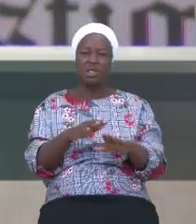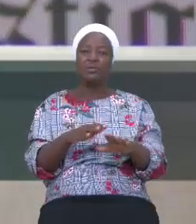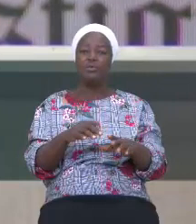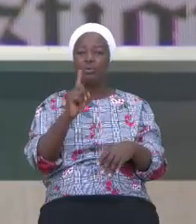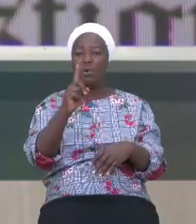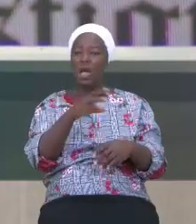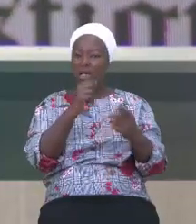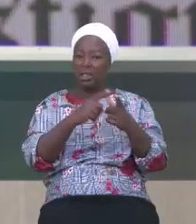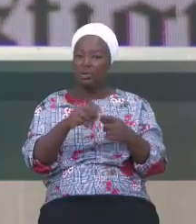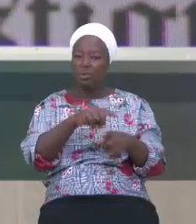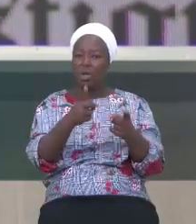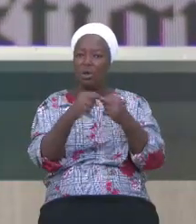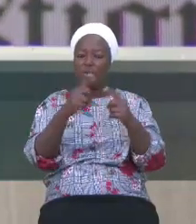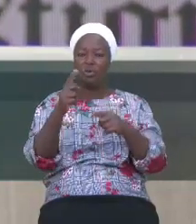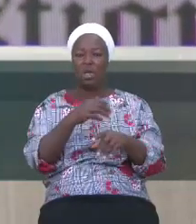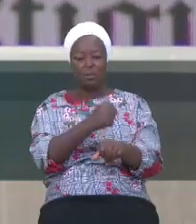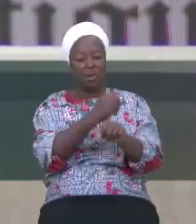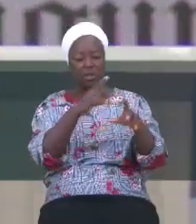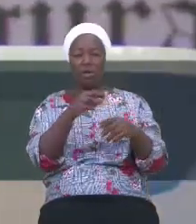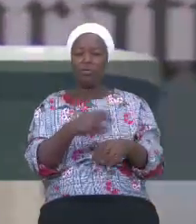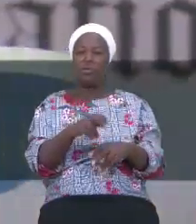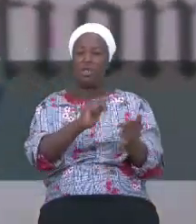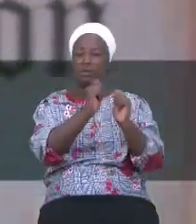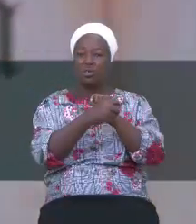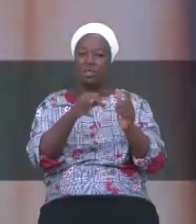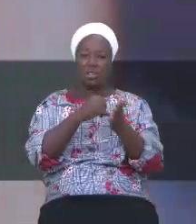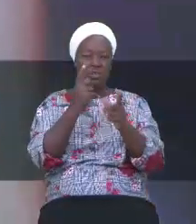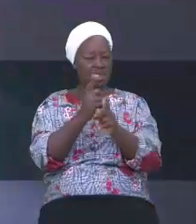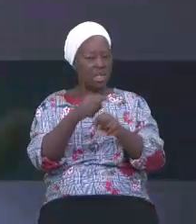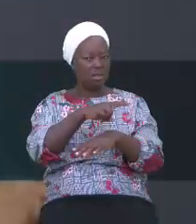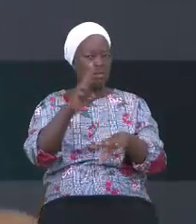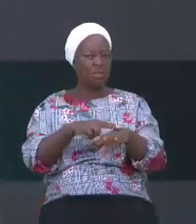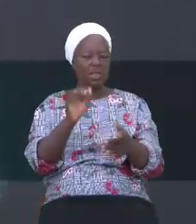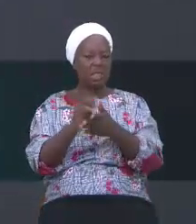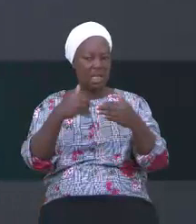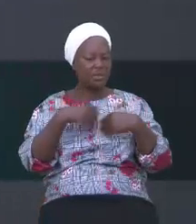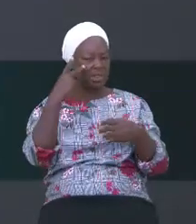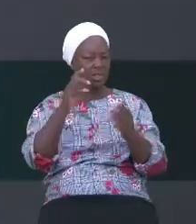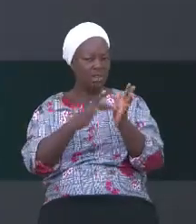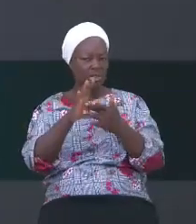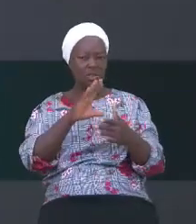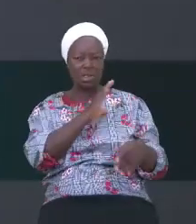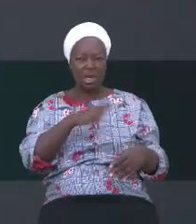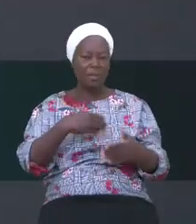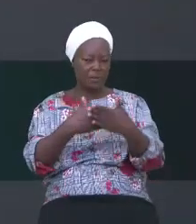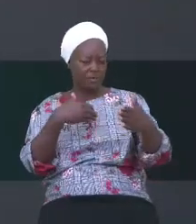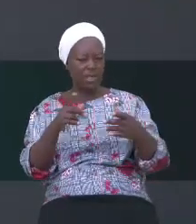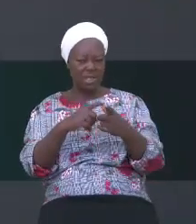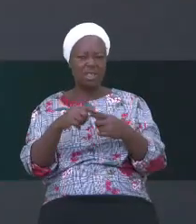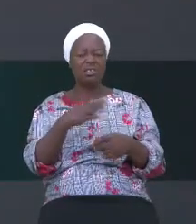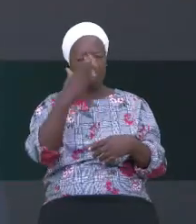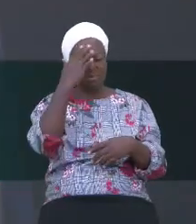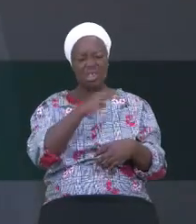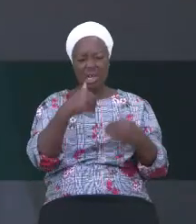of transfiguration, it was like, you know, ordinary. They had seen Jesus Christ before. They had even eaten